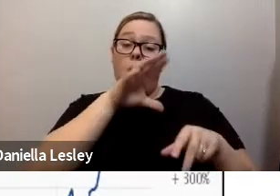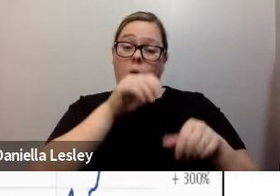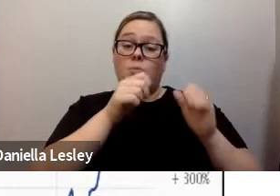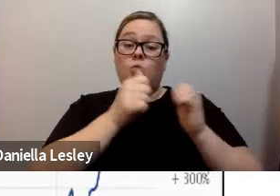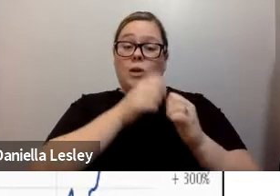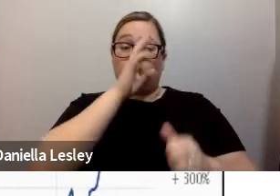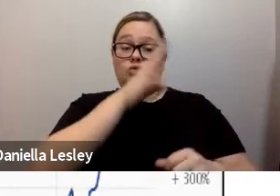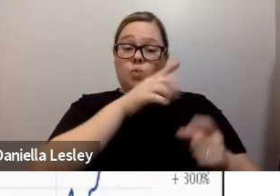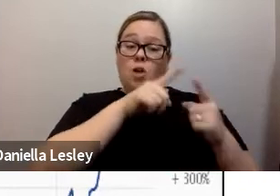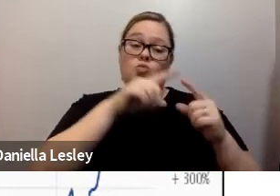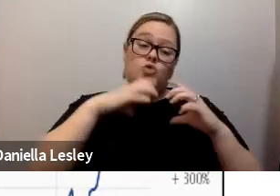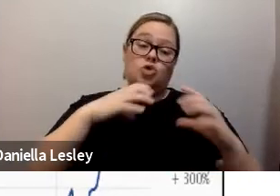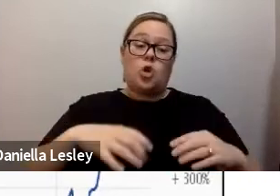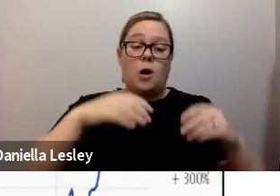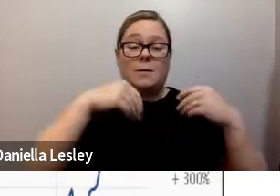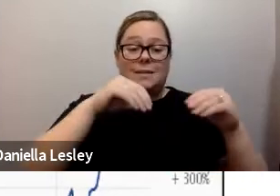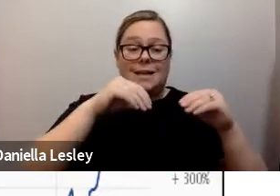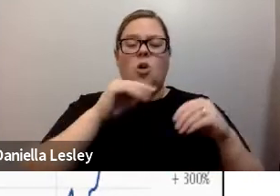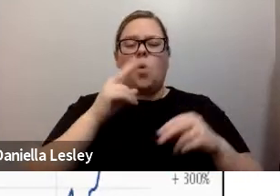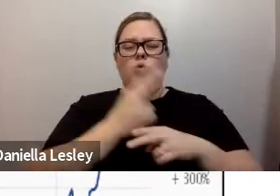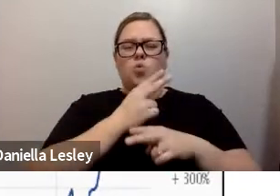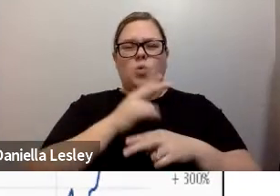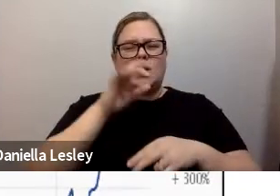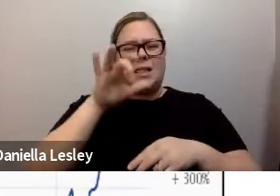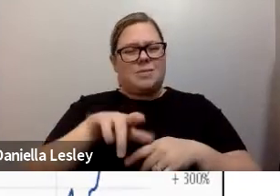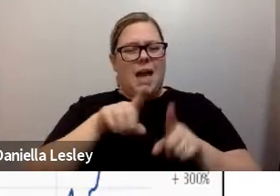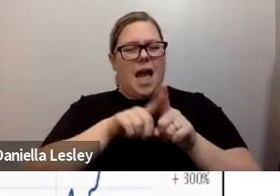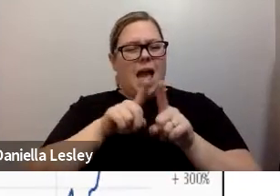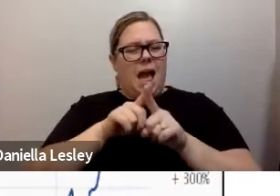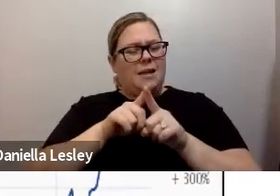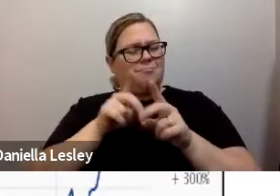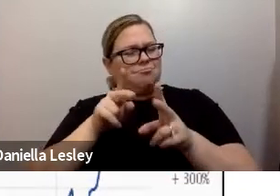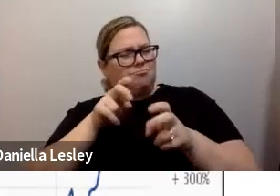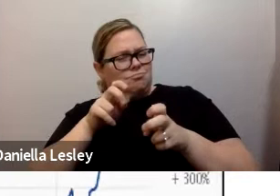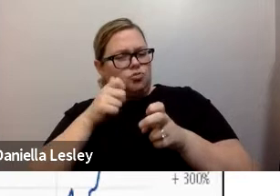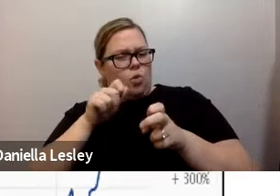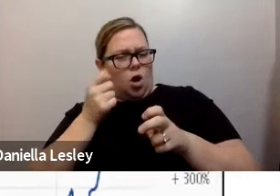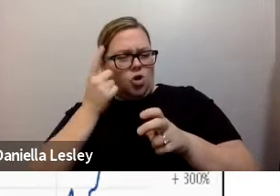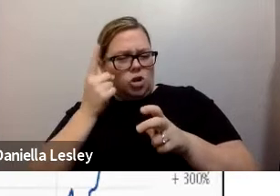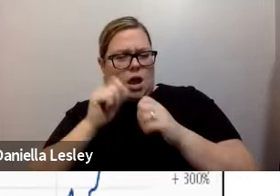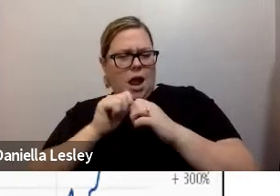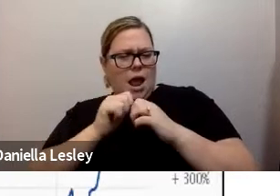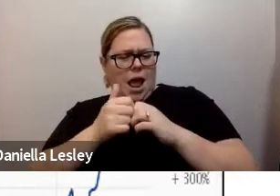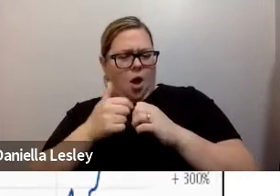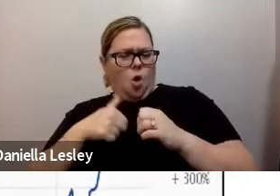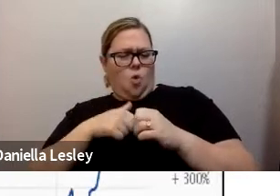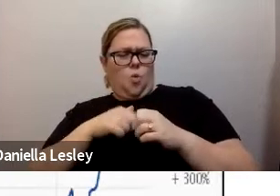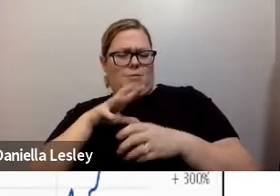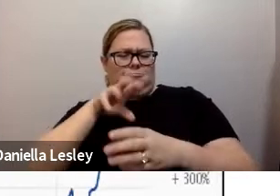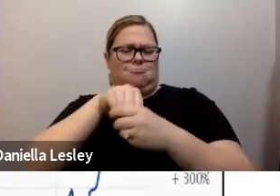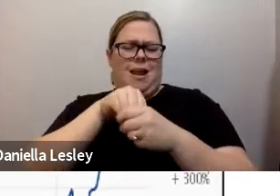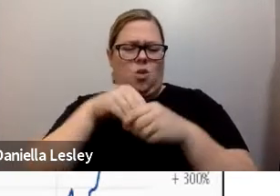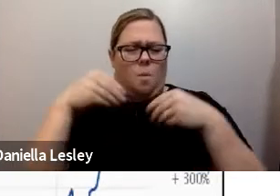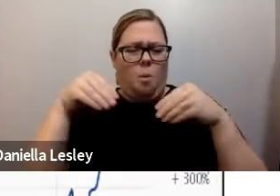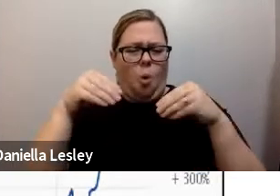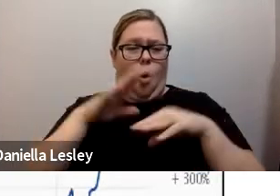sales largely. So we're using them as kind of a template for right now and understanding how we could make it into the marketplace